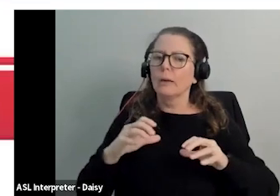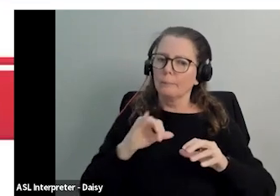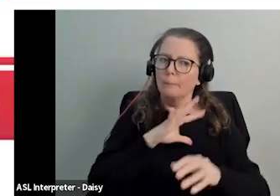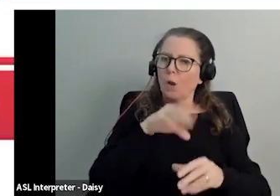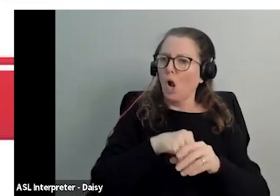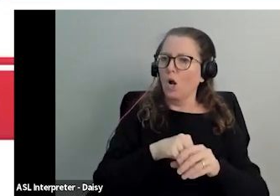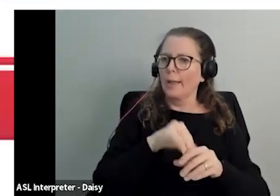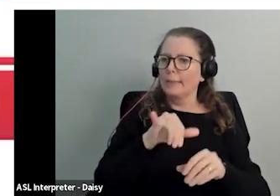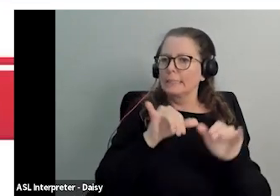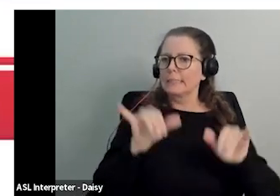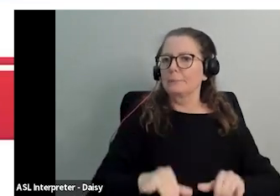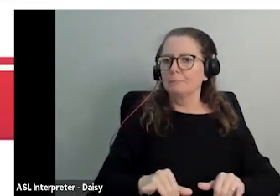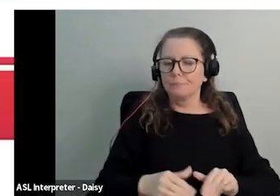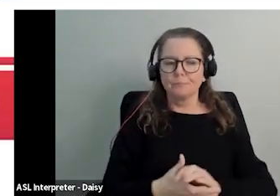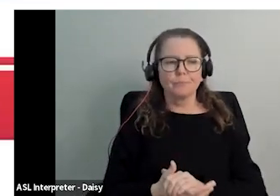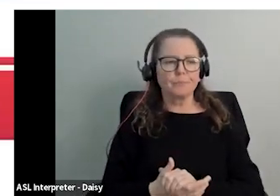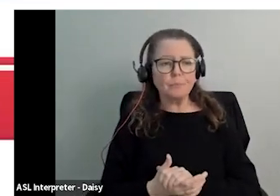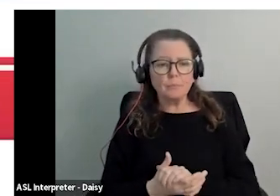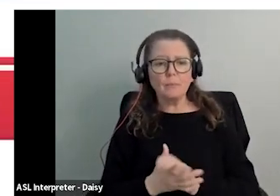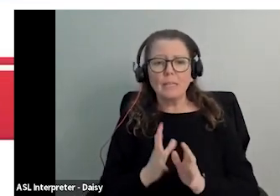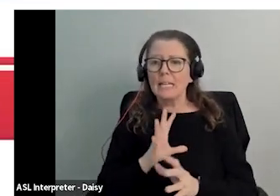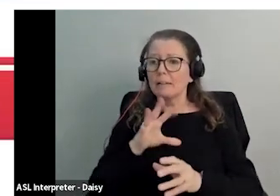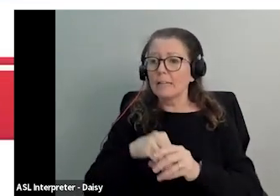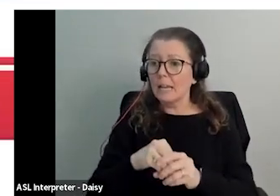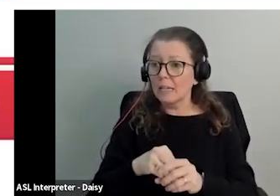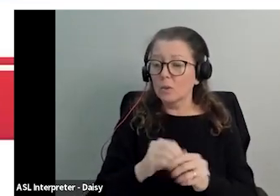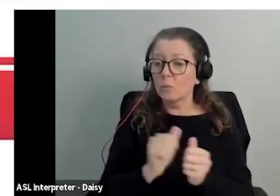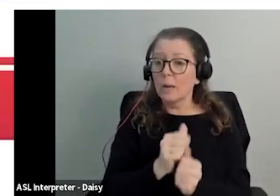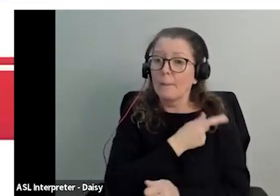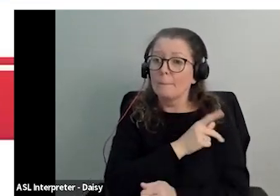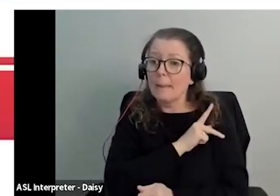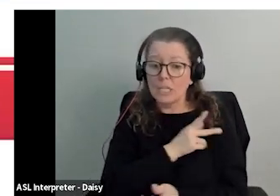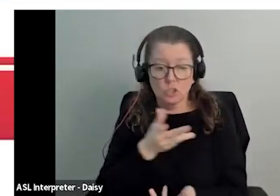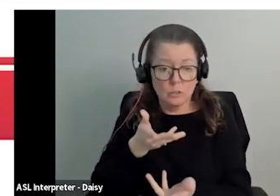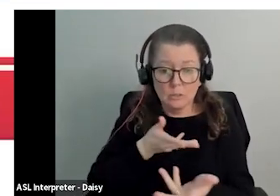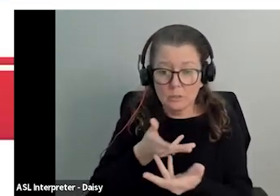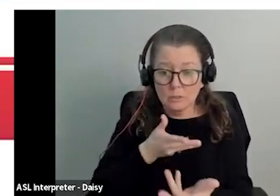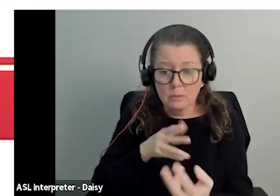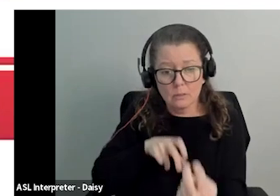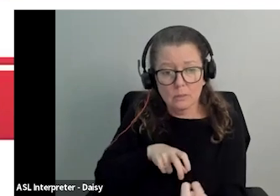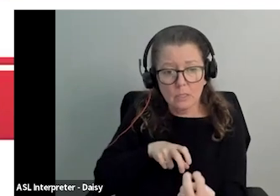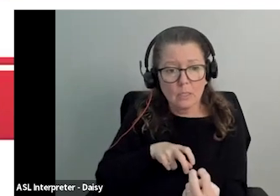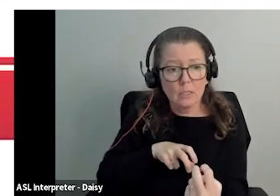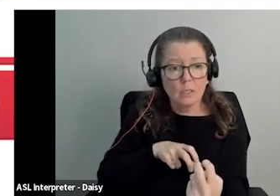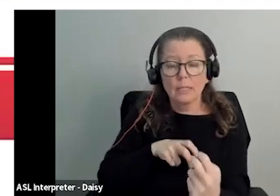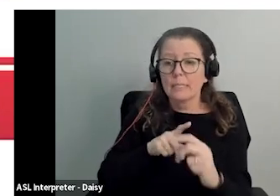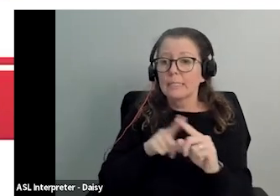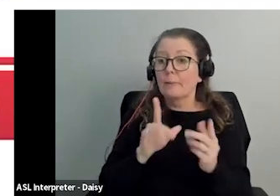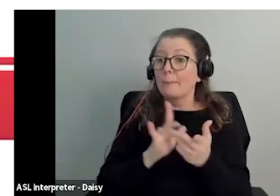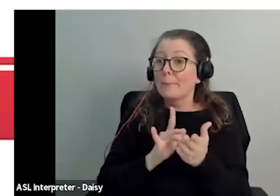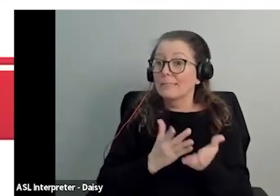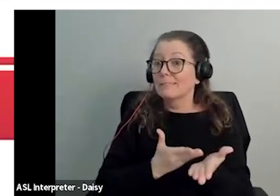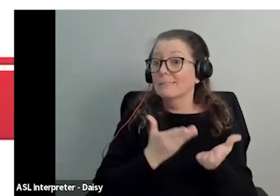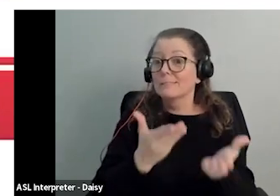ecosystem. When we think about actually engaging with a patient, we have digital health solutions, personalized drug delivery